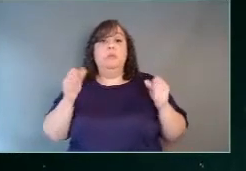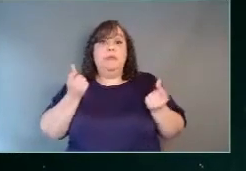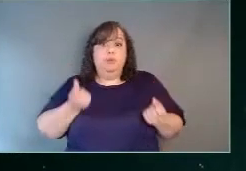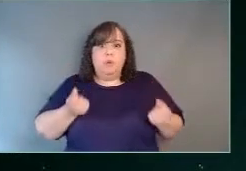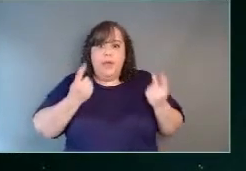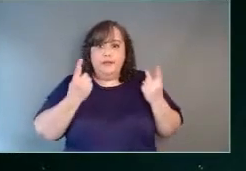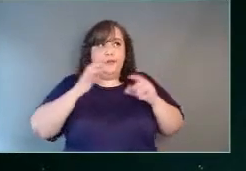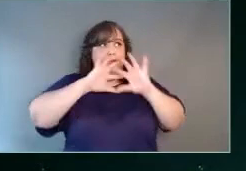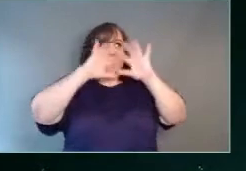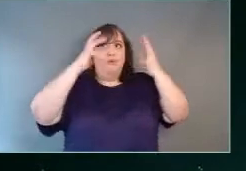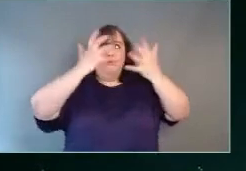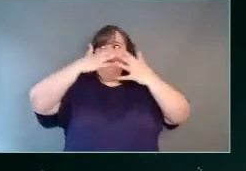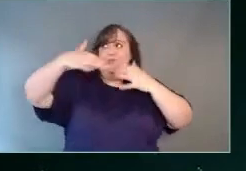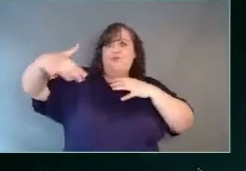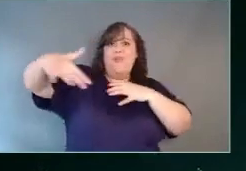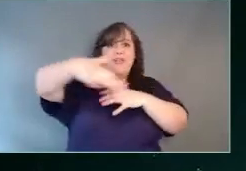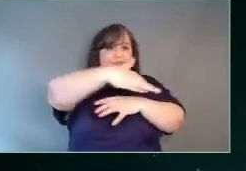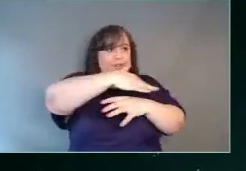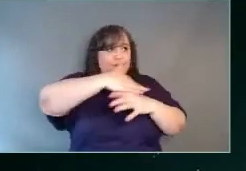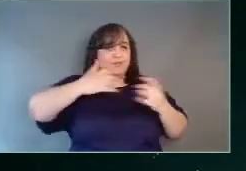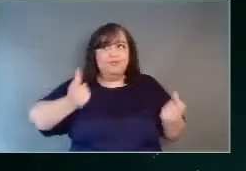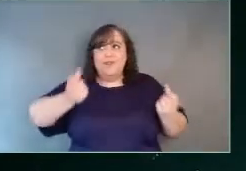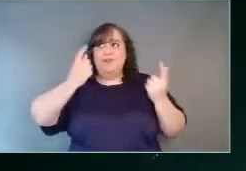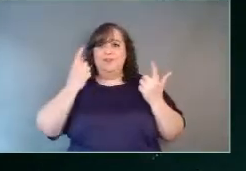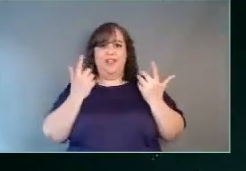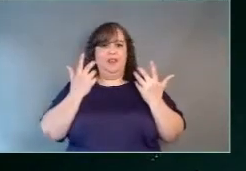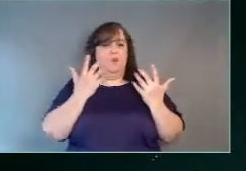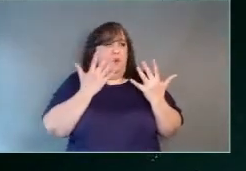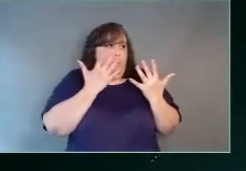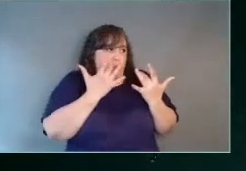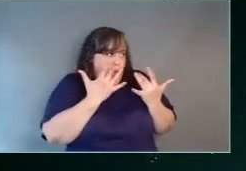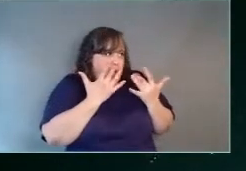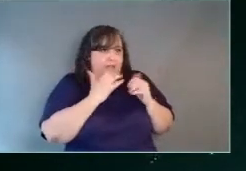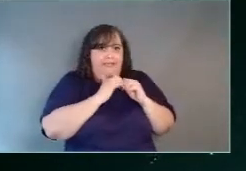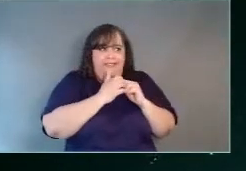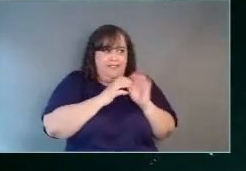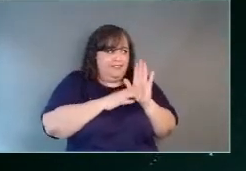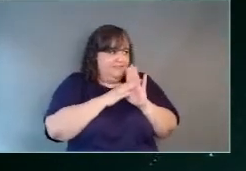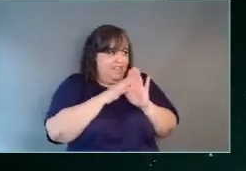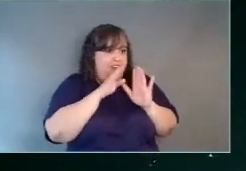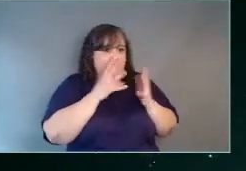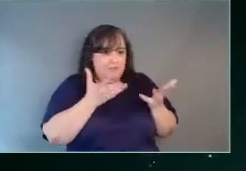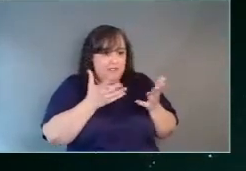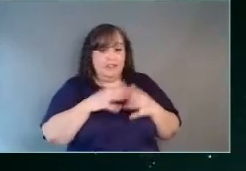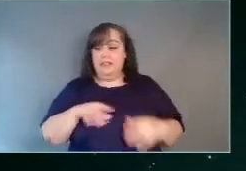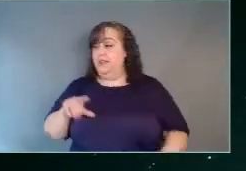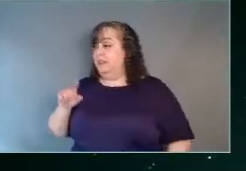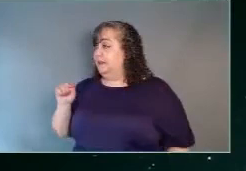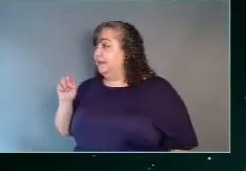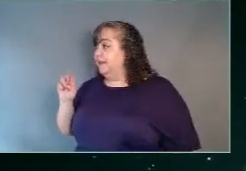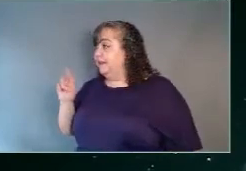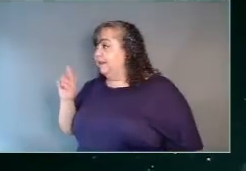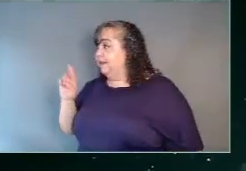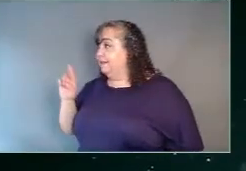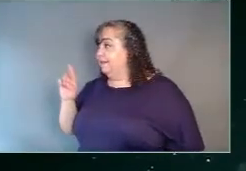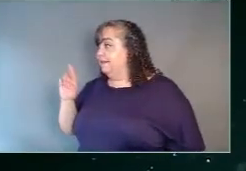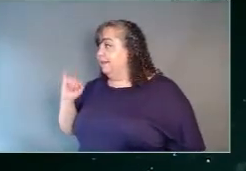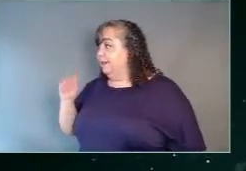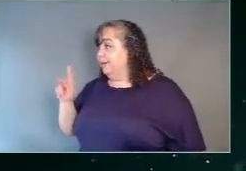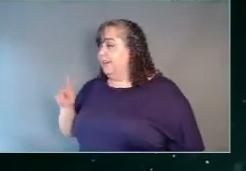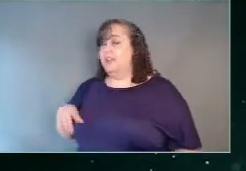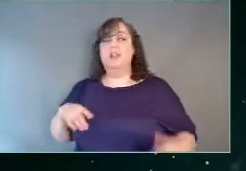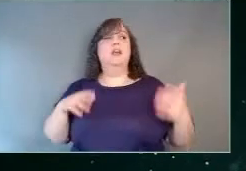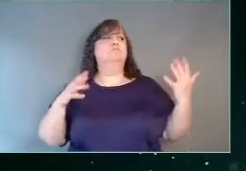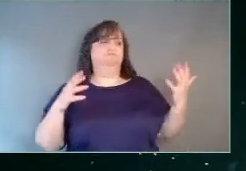way they are and how did they get this way? What do you think, Tarek? I think yes to everything you said. And